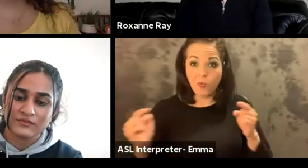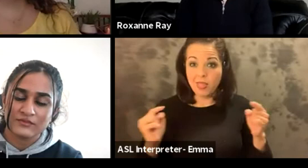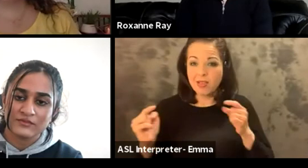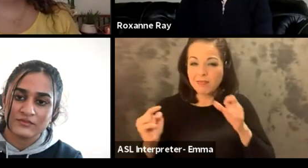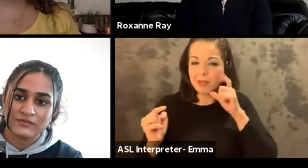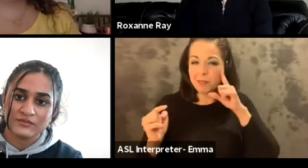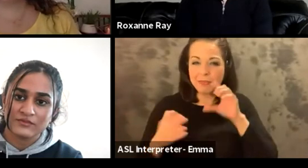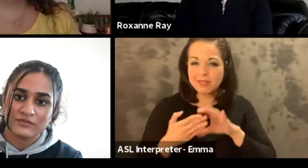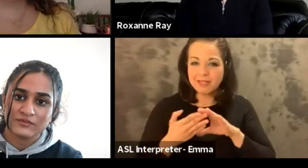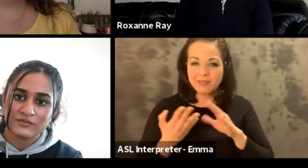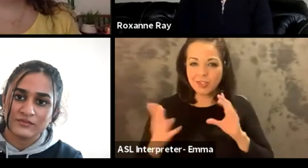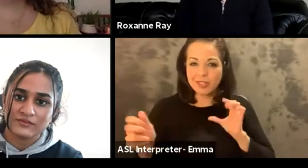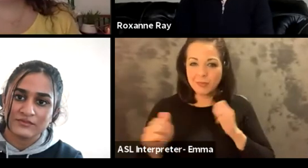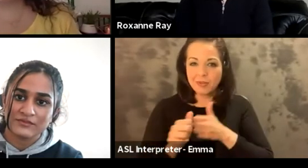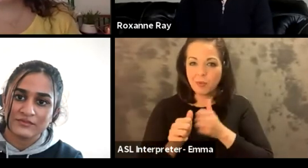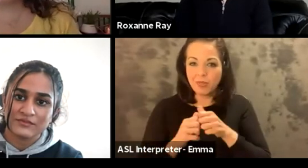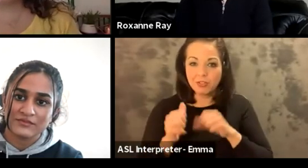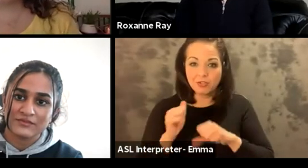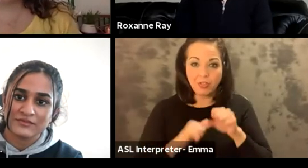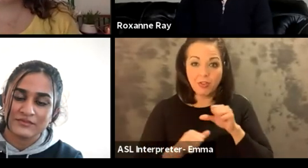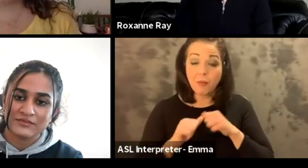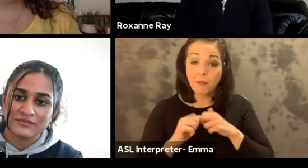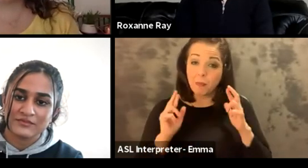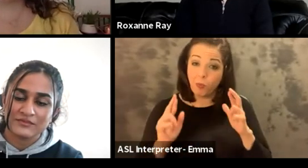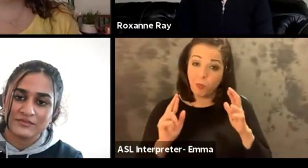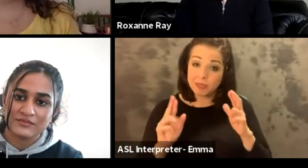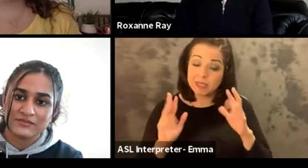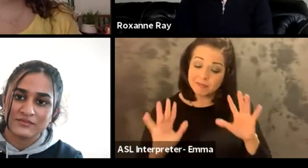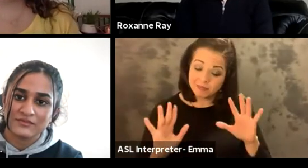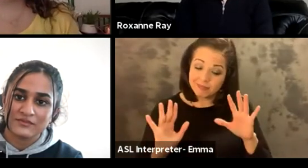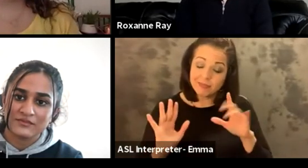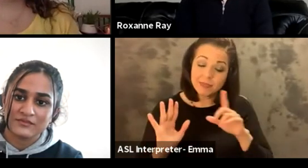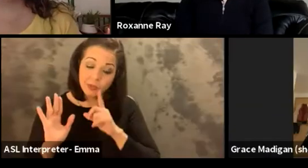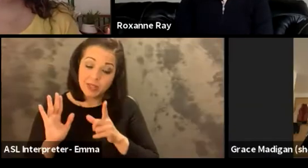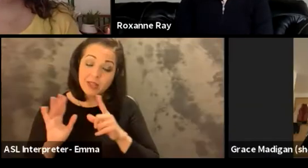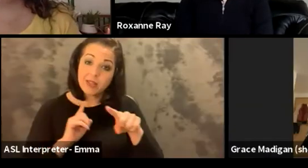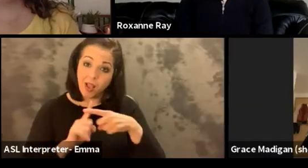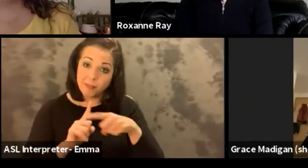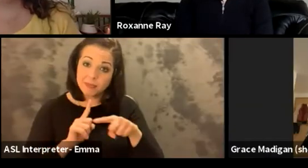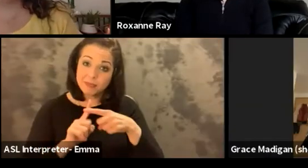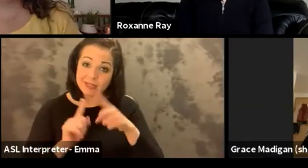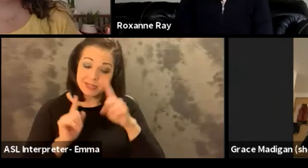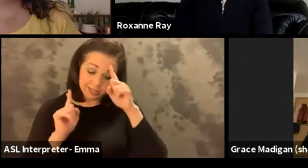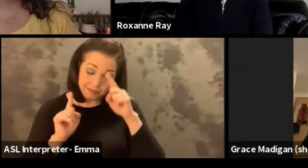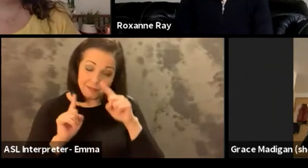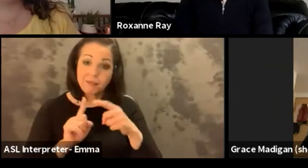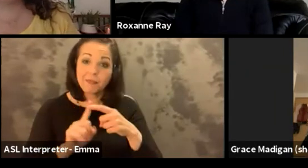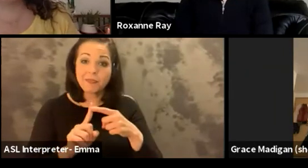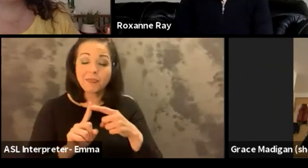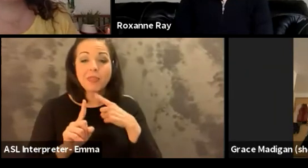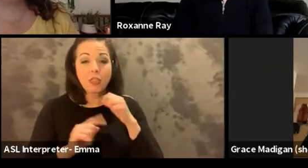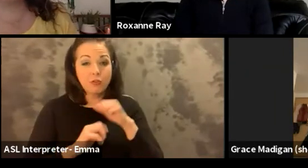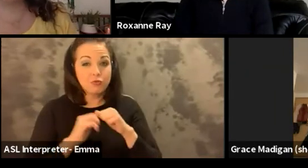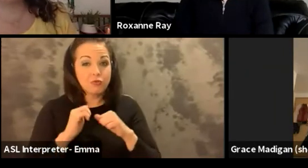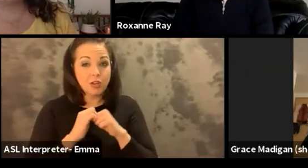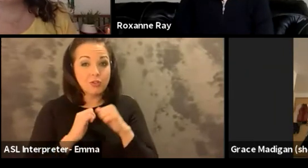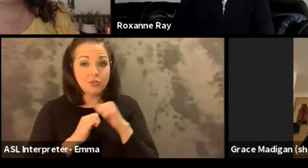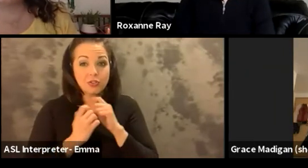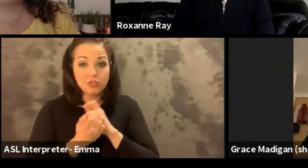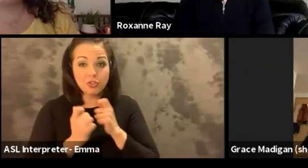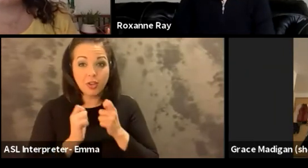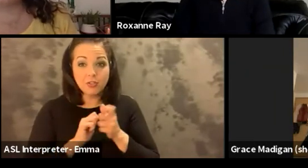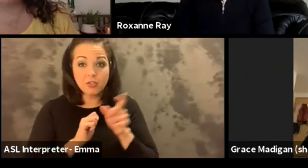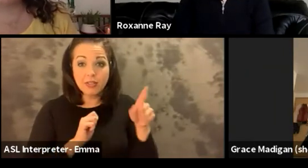I'm hoping, to be really optimistic, that the structural changes at the